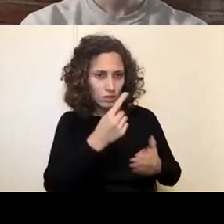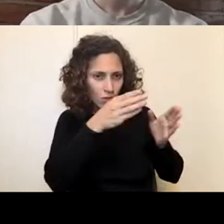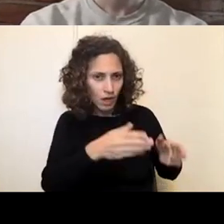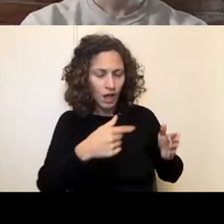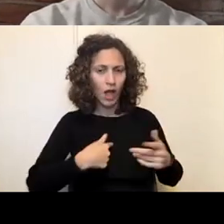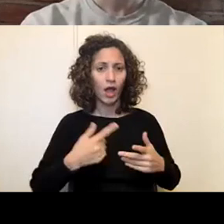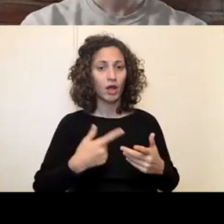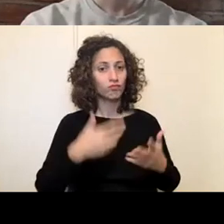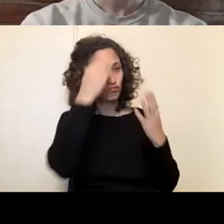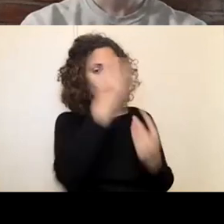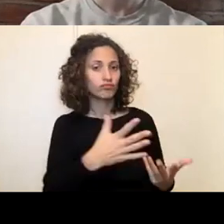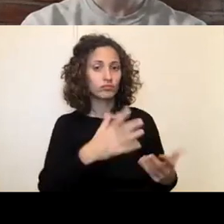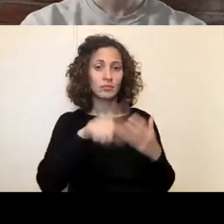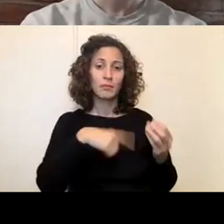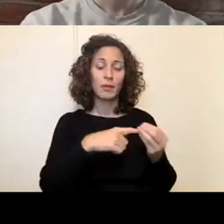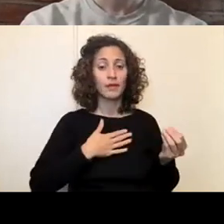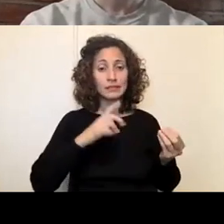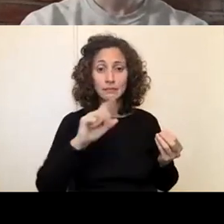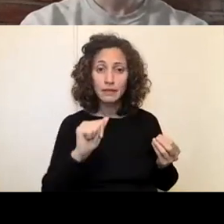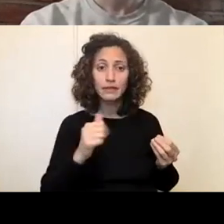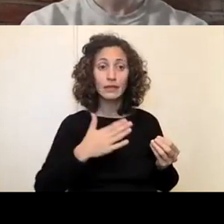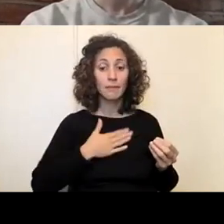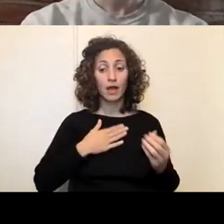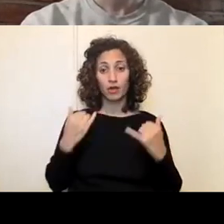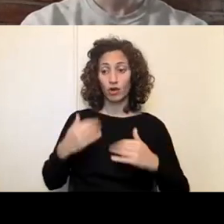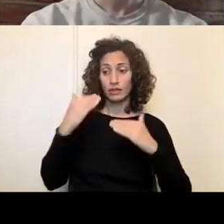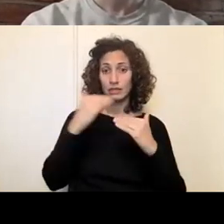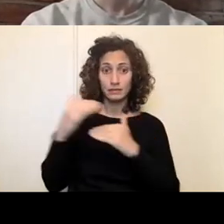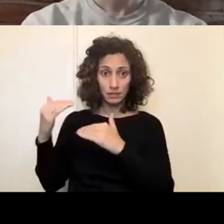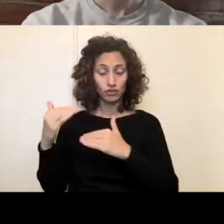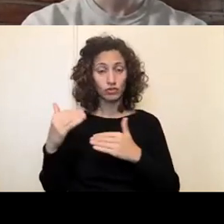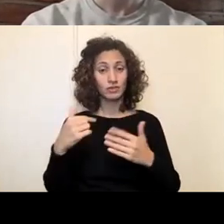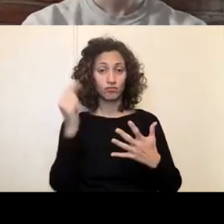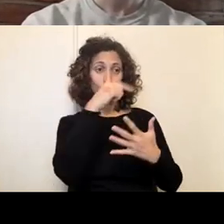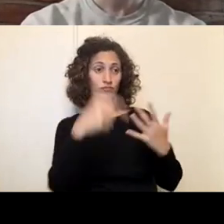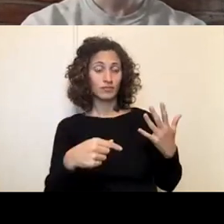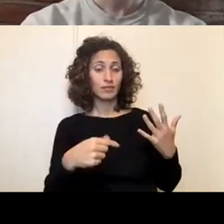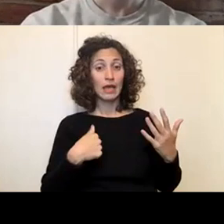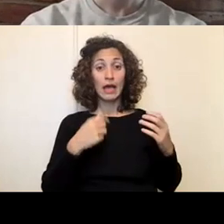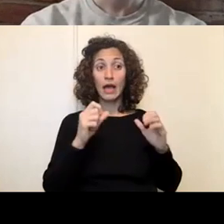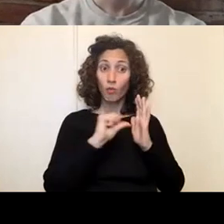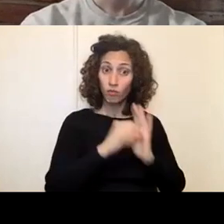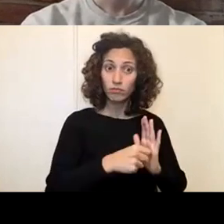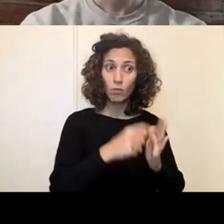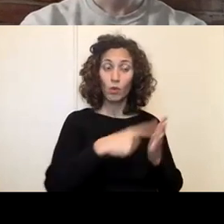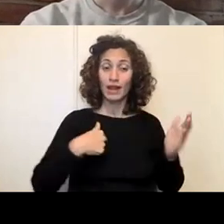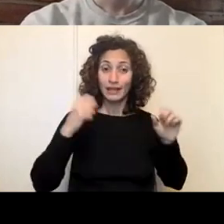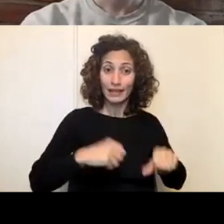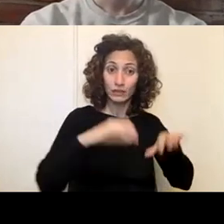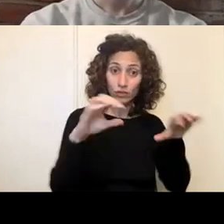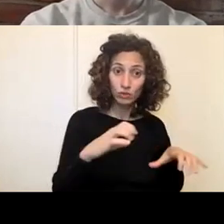limitations and abilities. And I emphasize what I can do and what I like to do